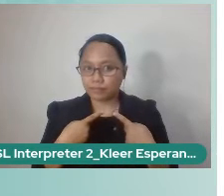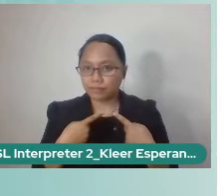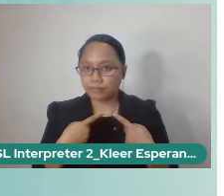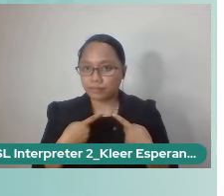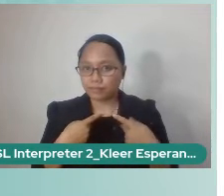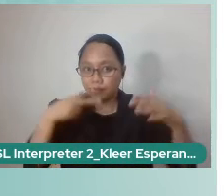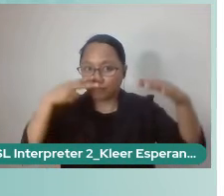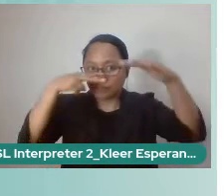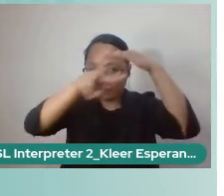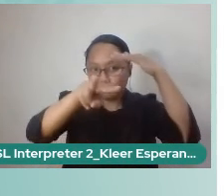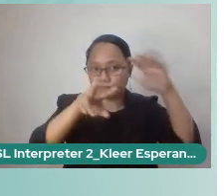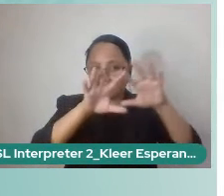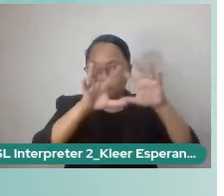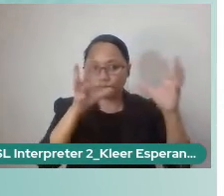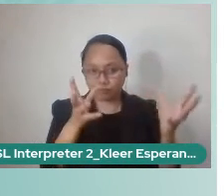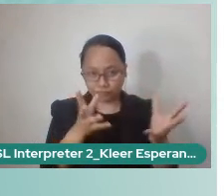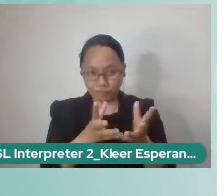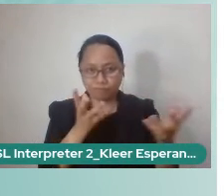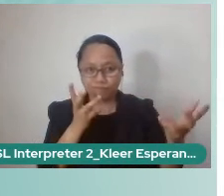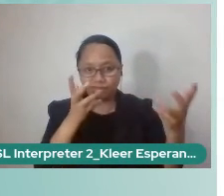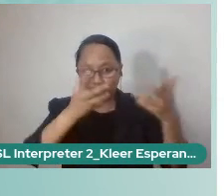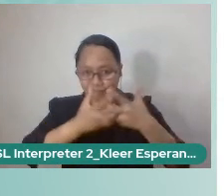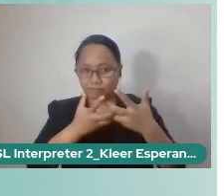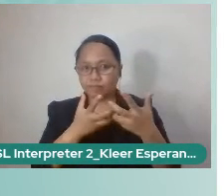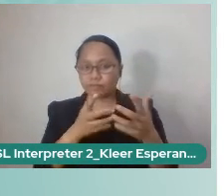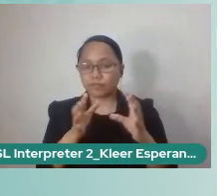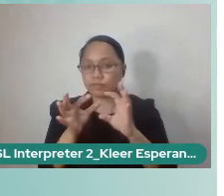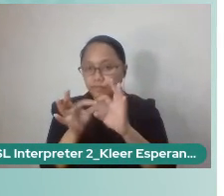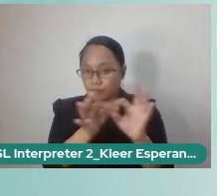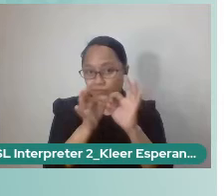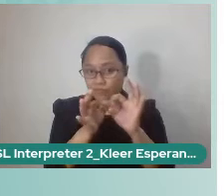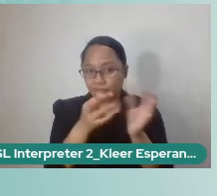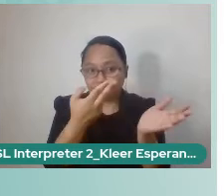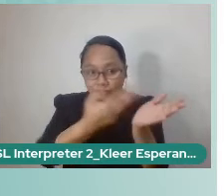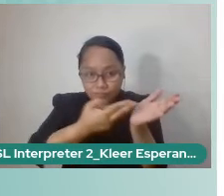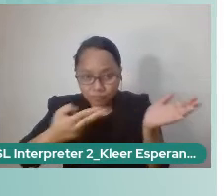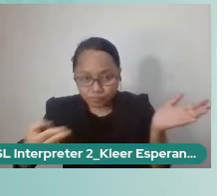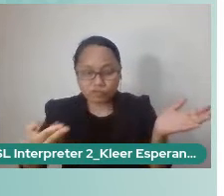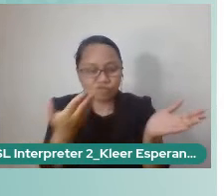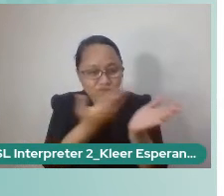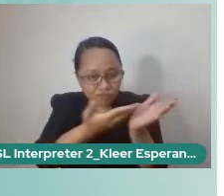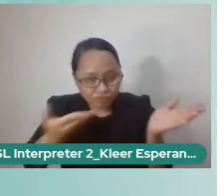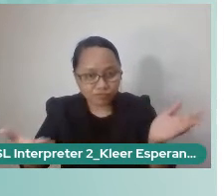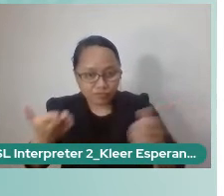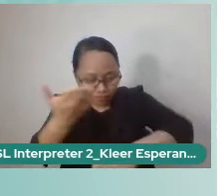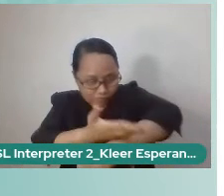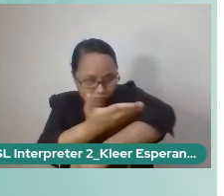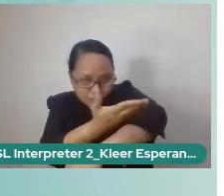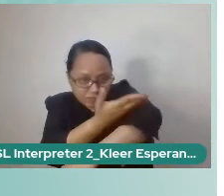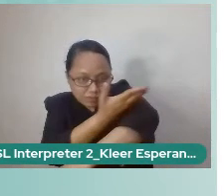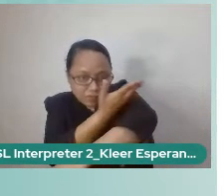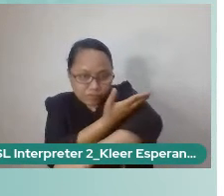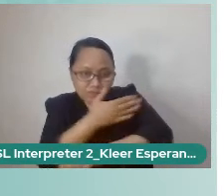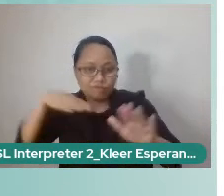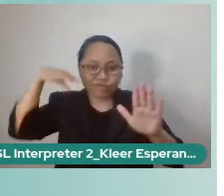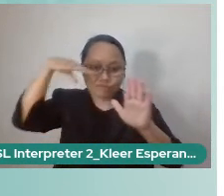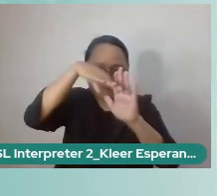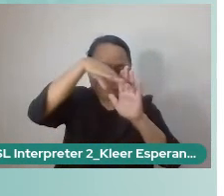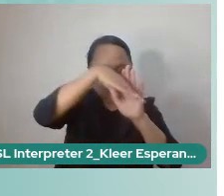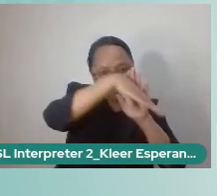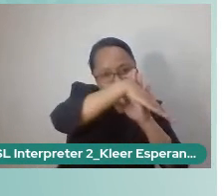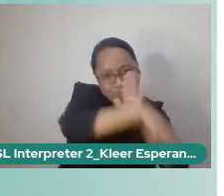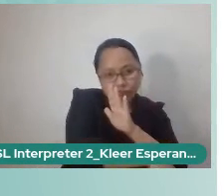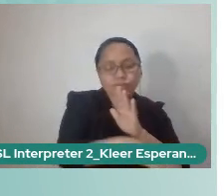cancer is a world where an integrated and coordinated response improving downstage of cancer and end